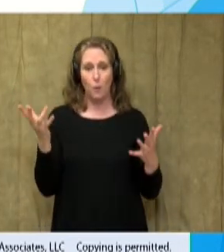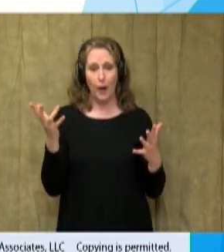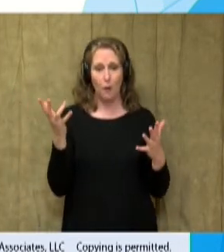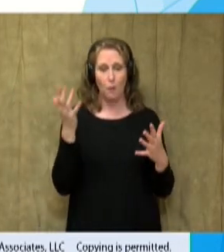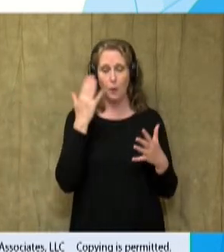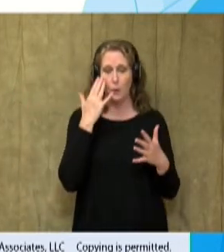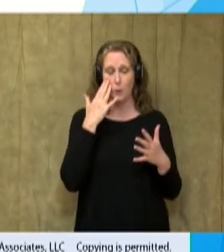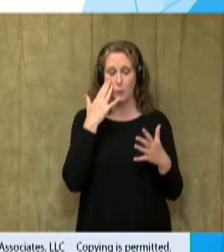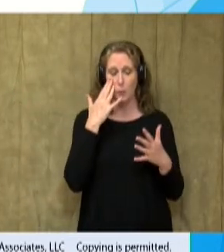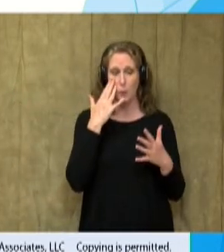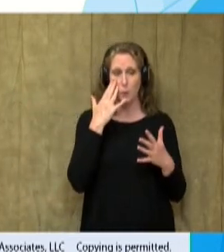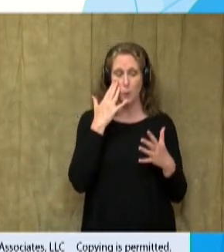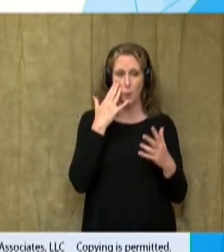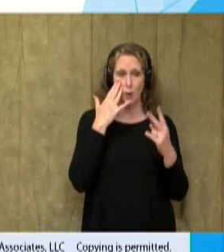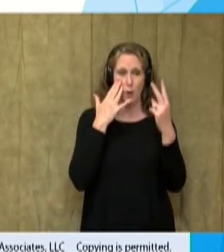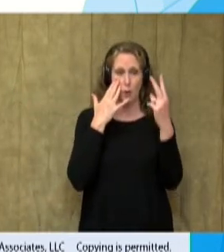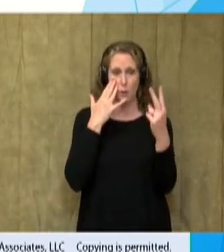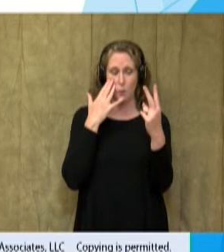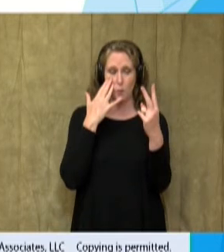knew we couldn't take